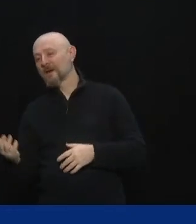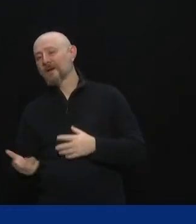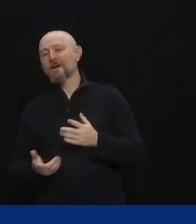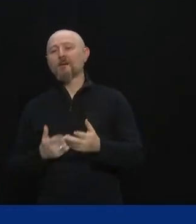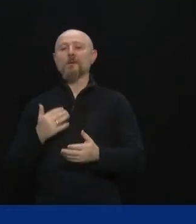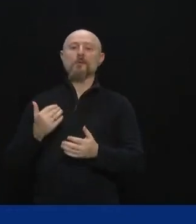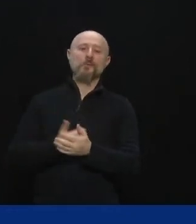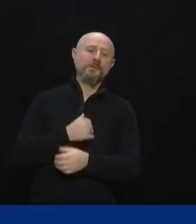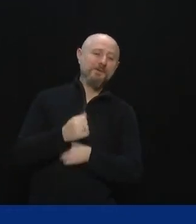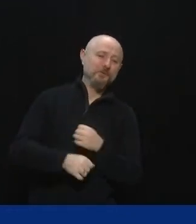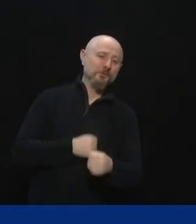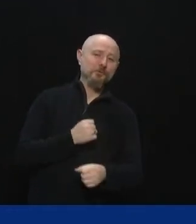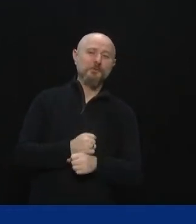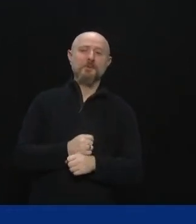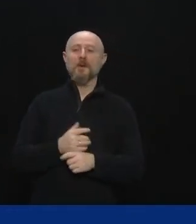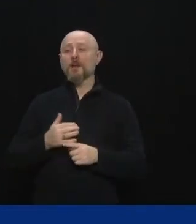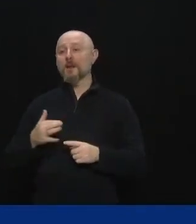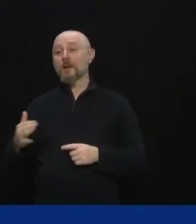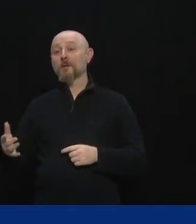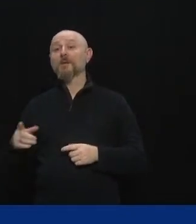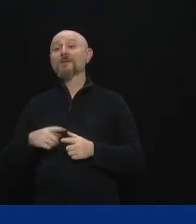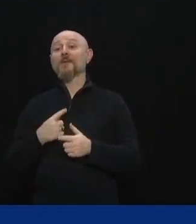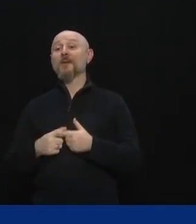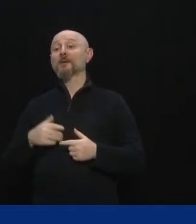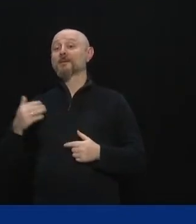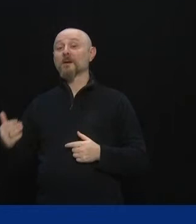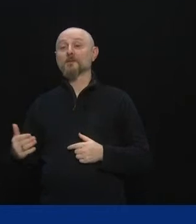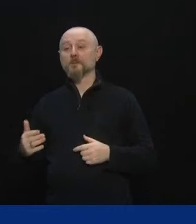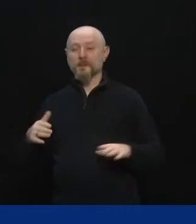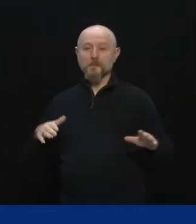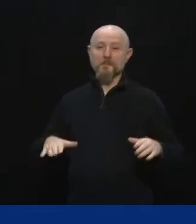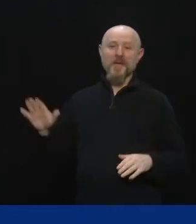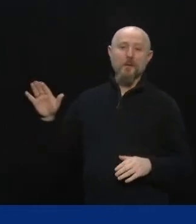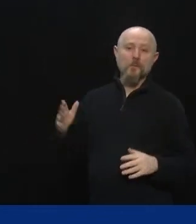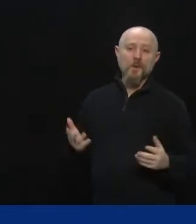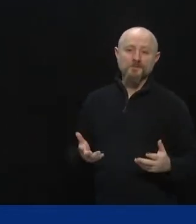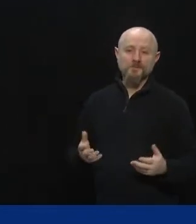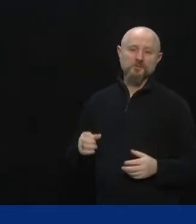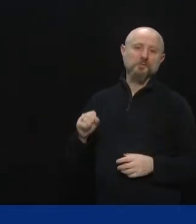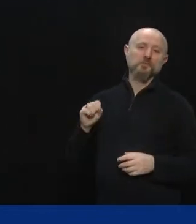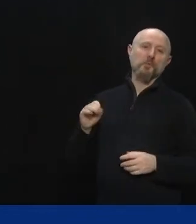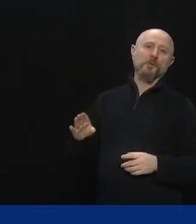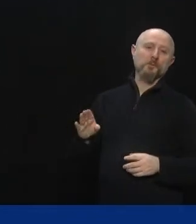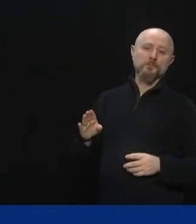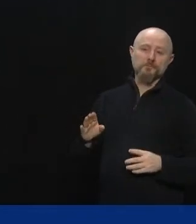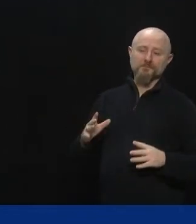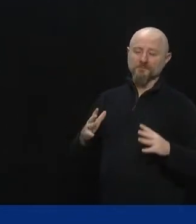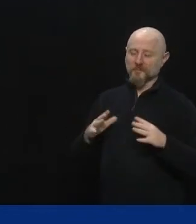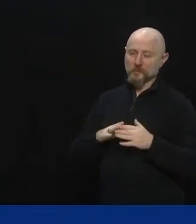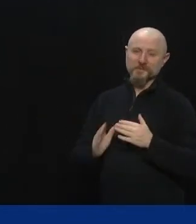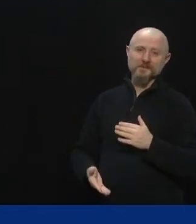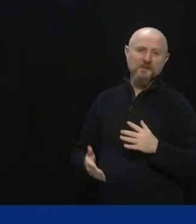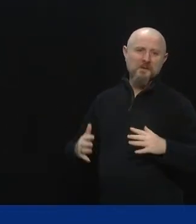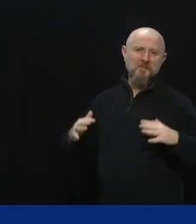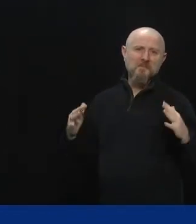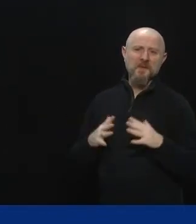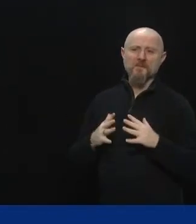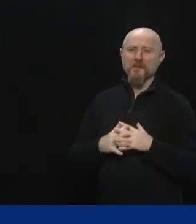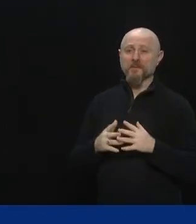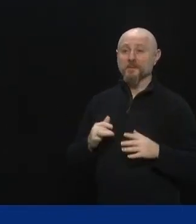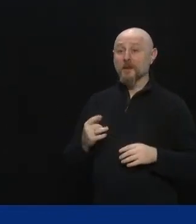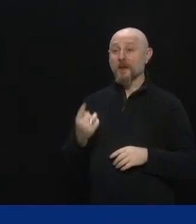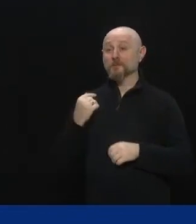Year's Day, New Year's Eve. And then I said the next spike was Super Bowl weekend. The difference between this year and last year is we didn't